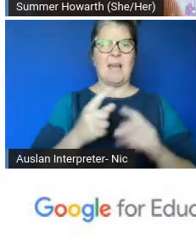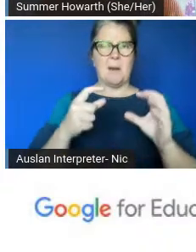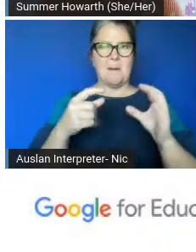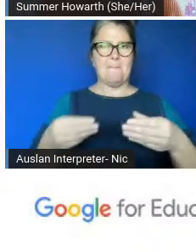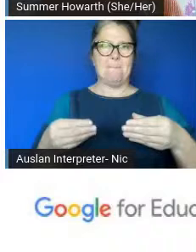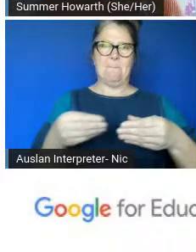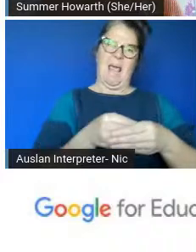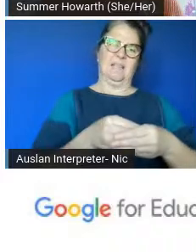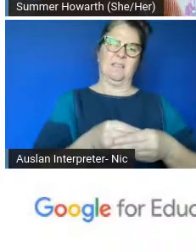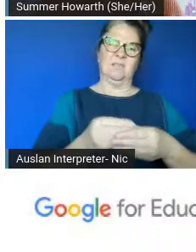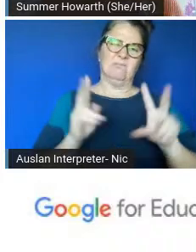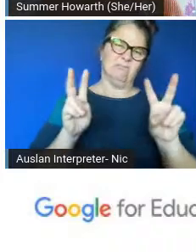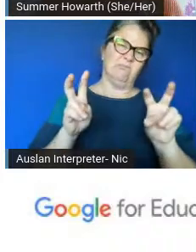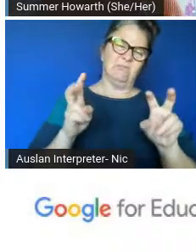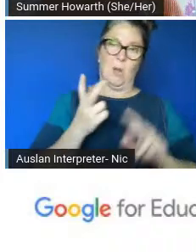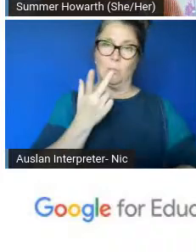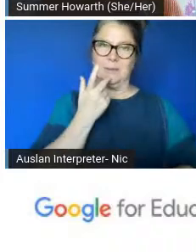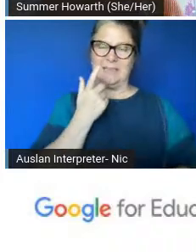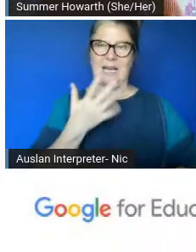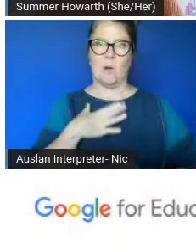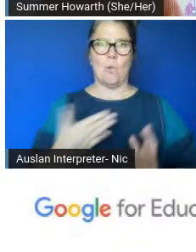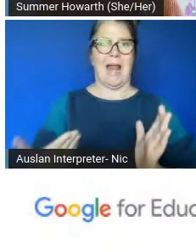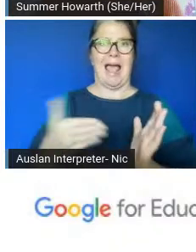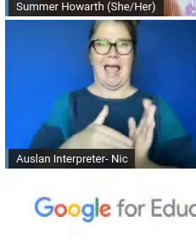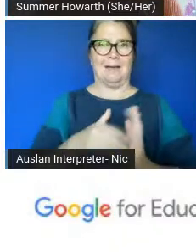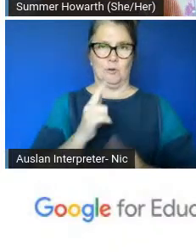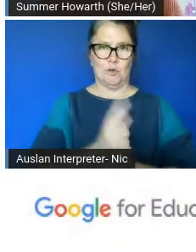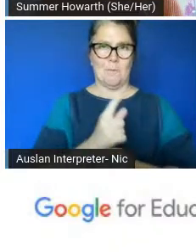was to say, insert a comment here,